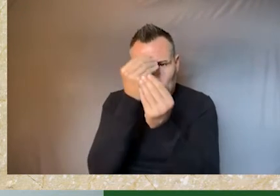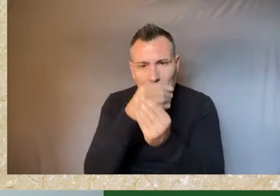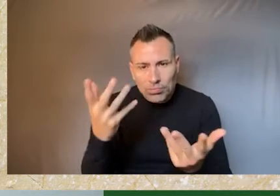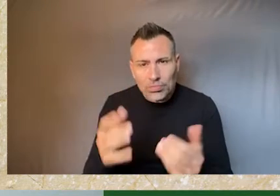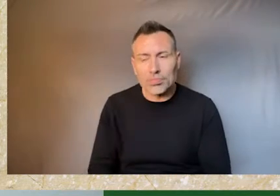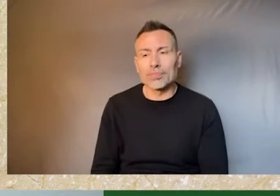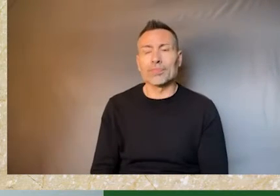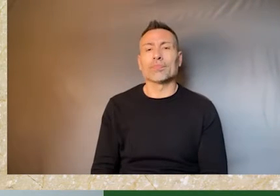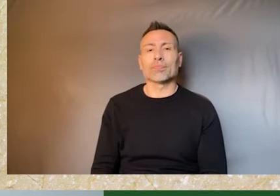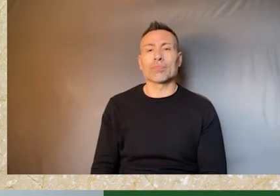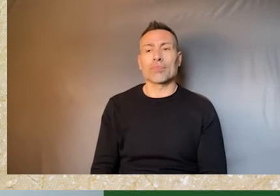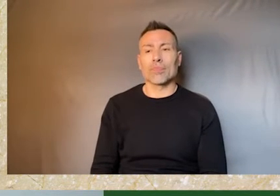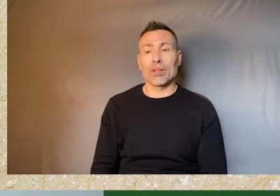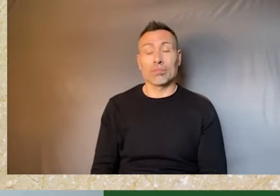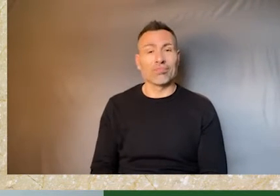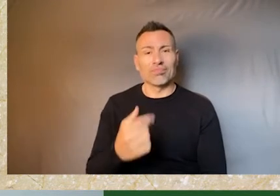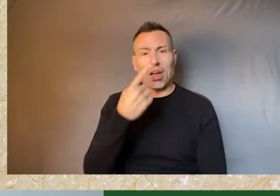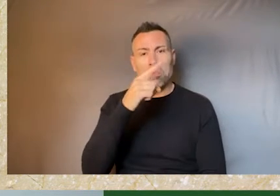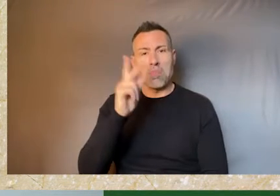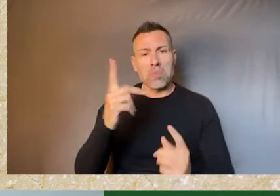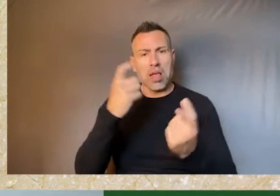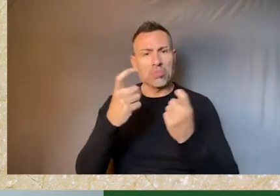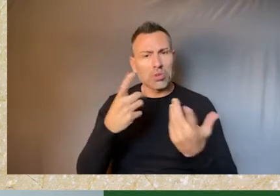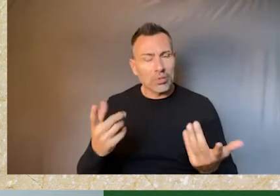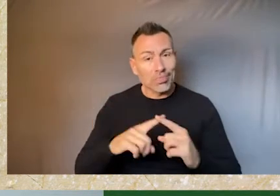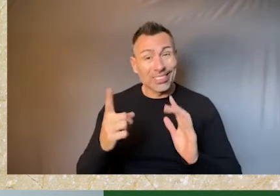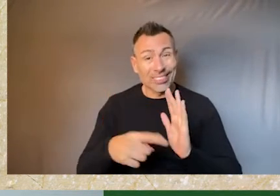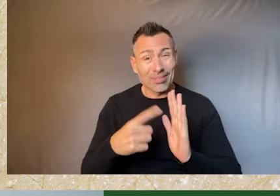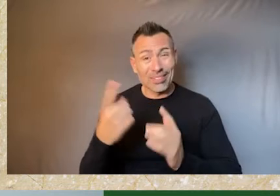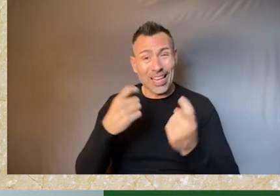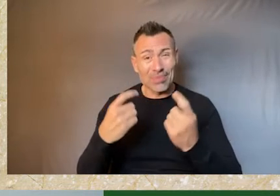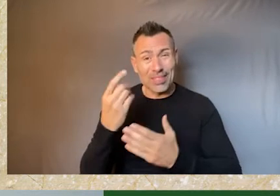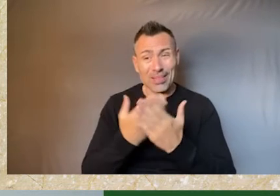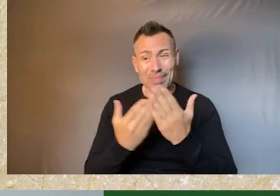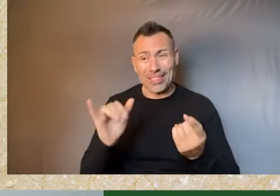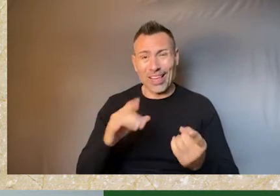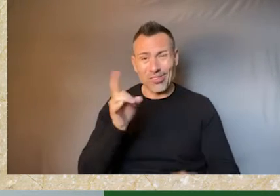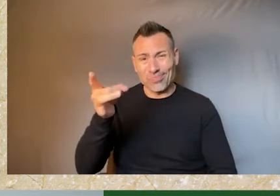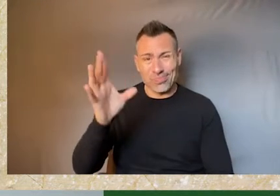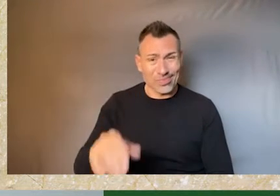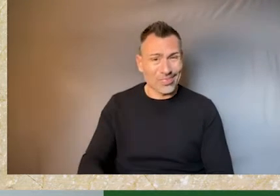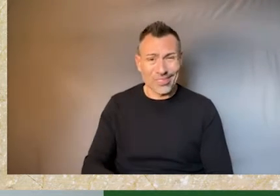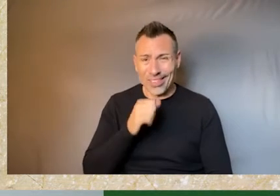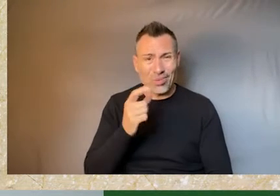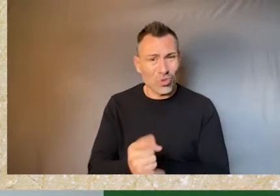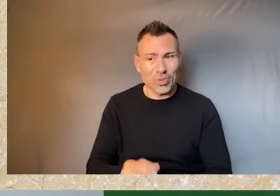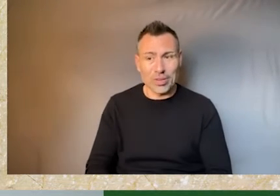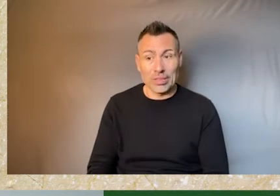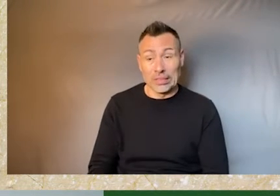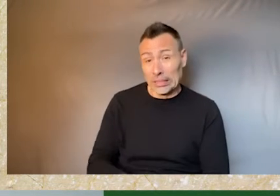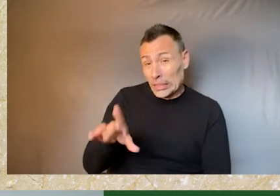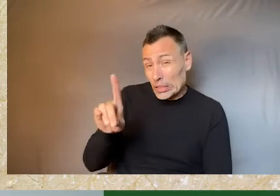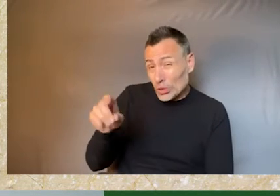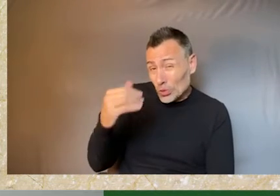I don't mind people asking me questions, but sometimes people ask me things that are kind of inappropriate. Do you